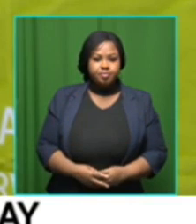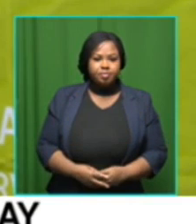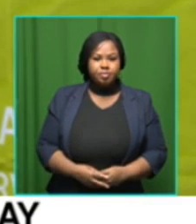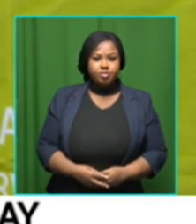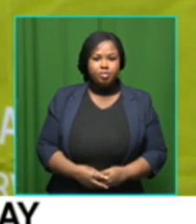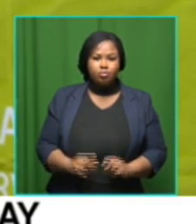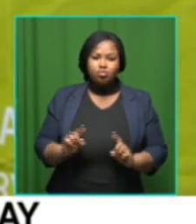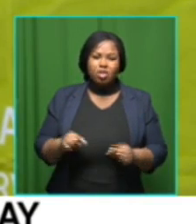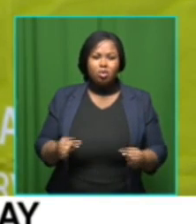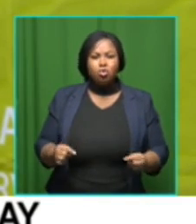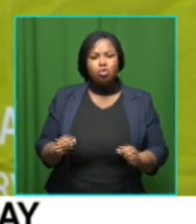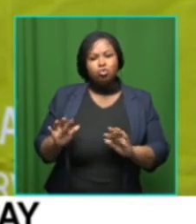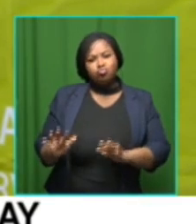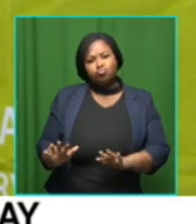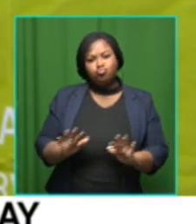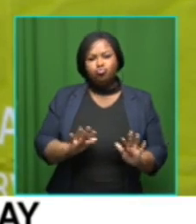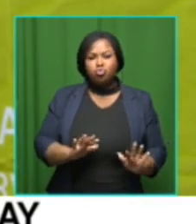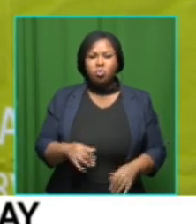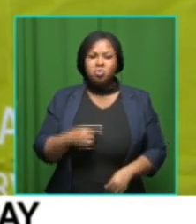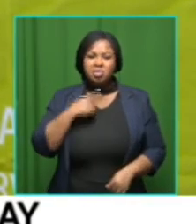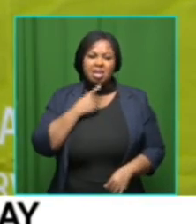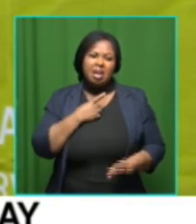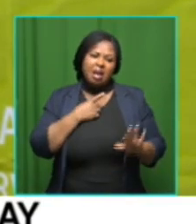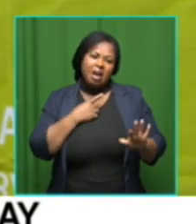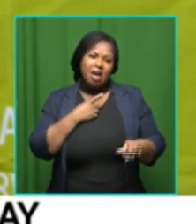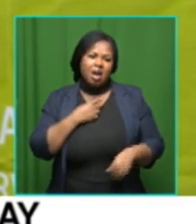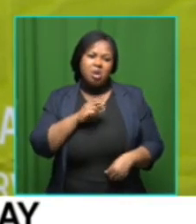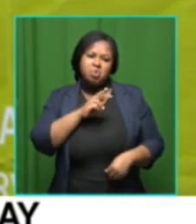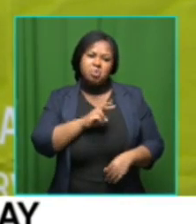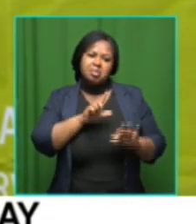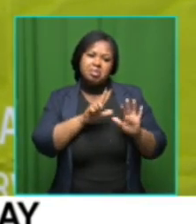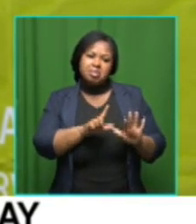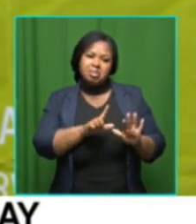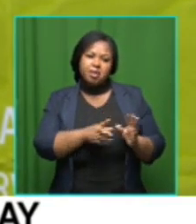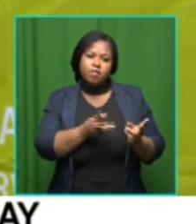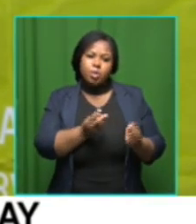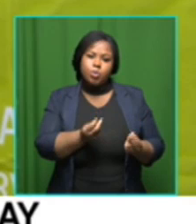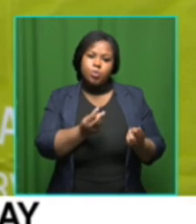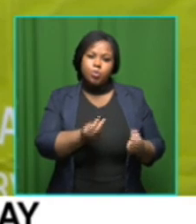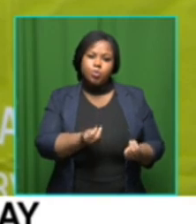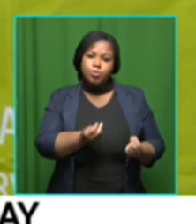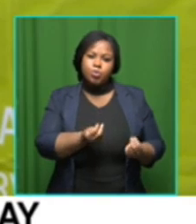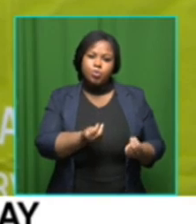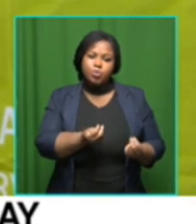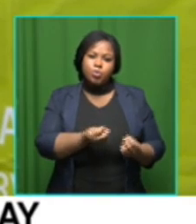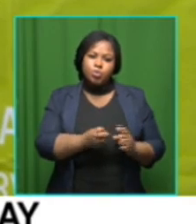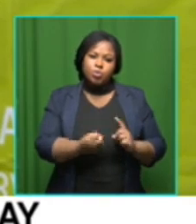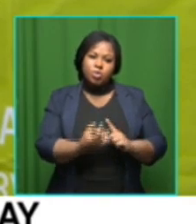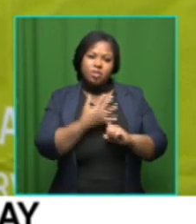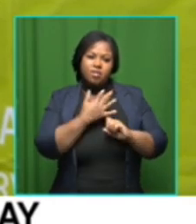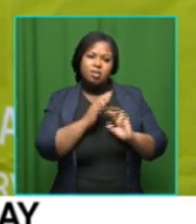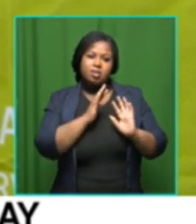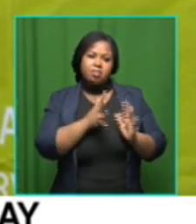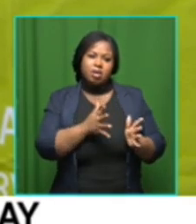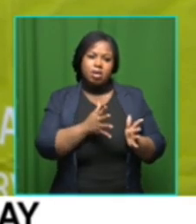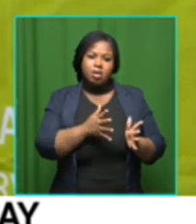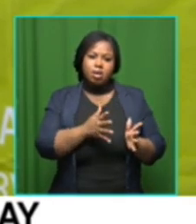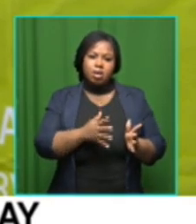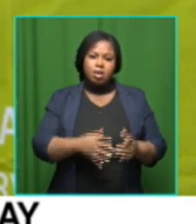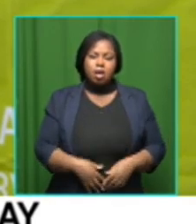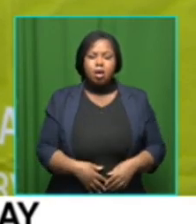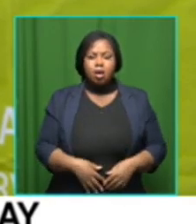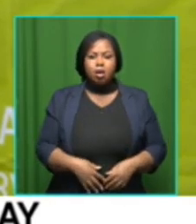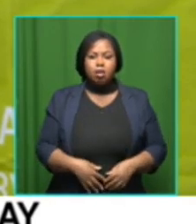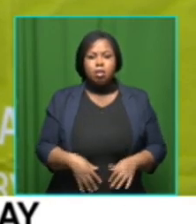not be complacent. We can't turn around and say, you only saw 27 new infections reported.